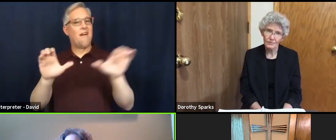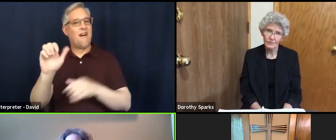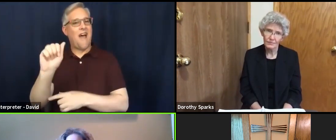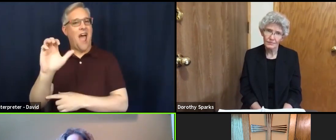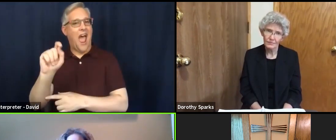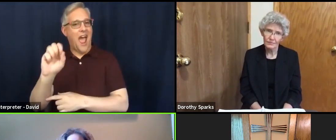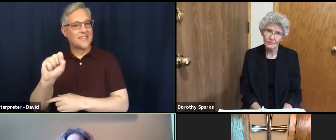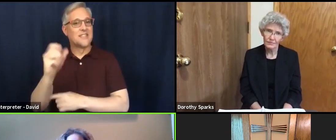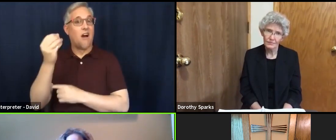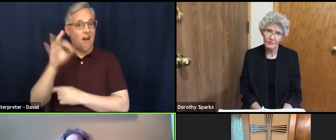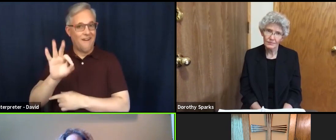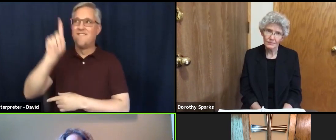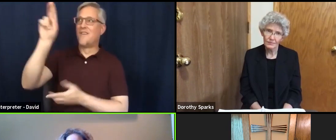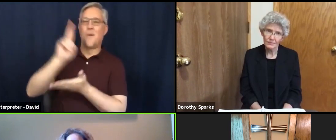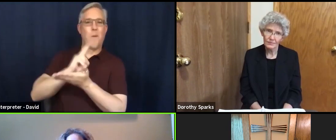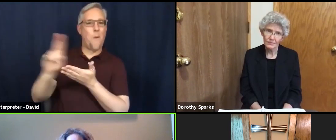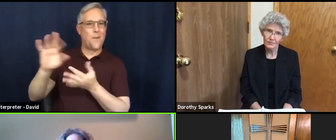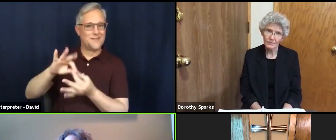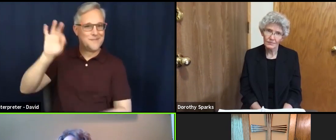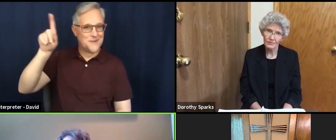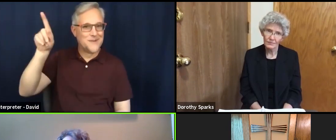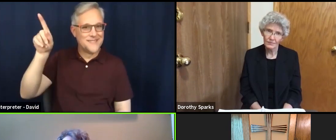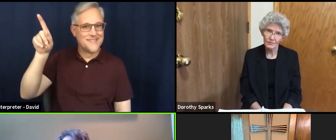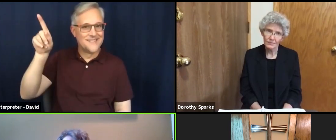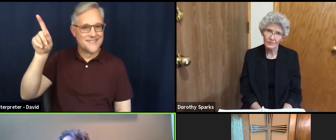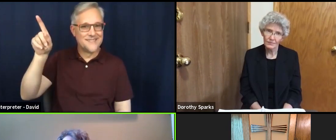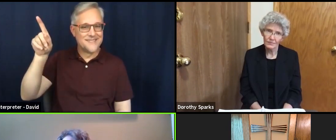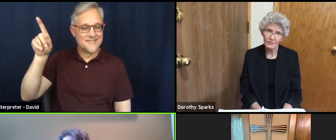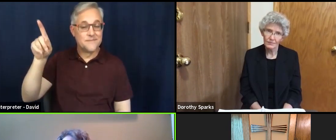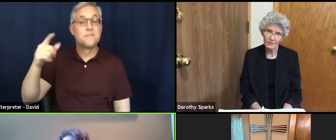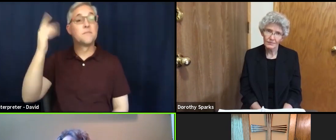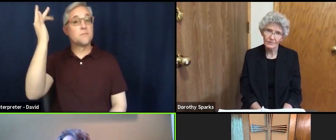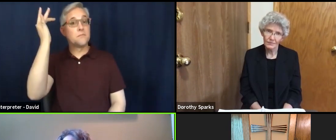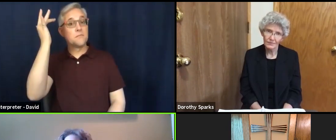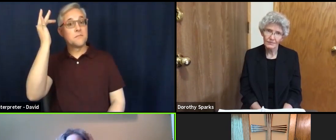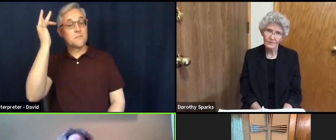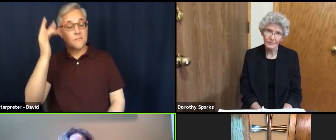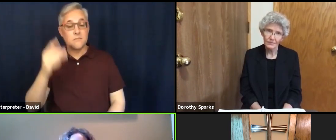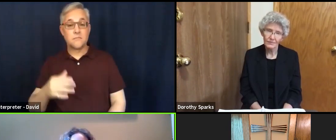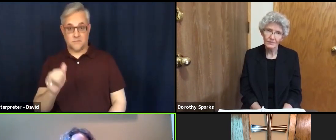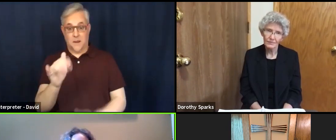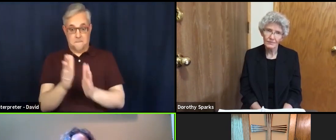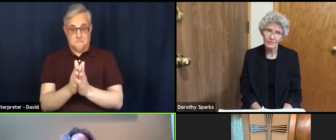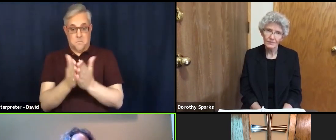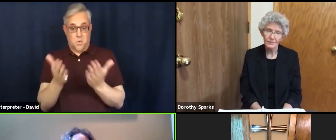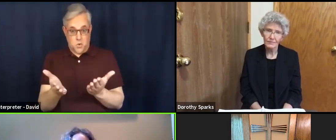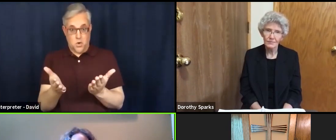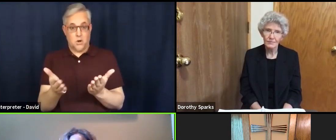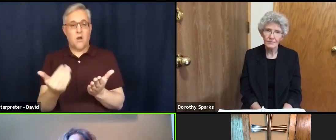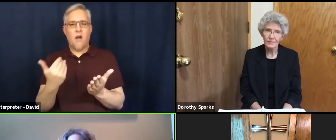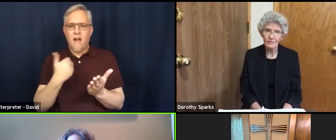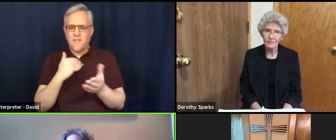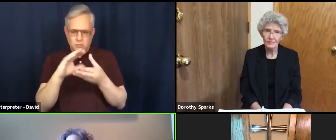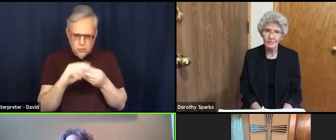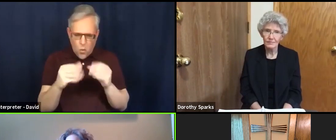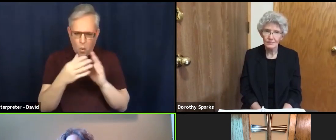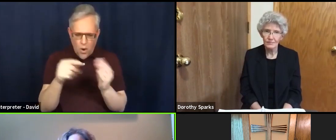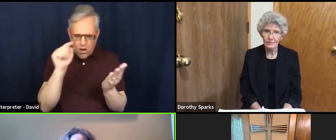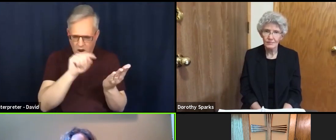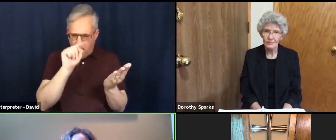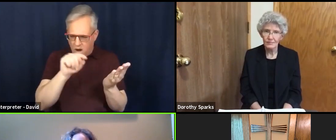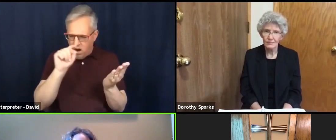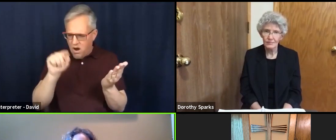Because throughout Acts, we get stories about making sense of how the Holy Spirit